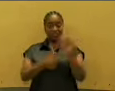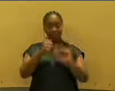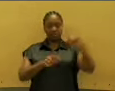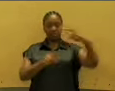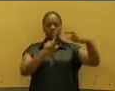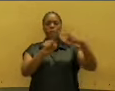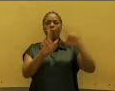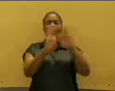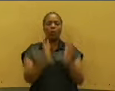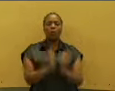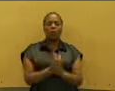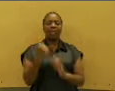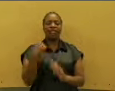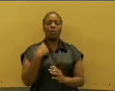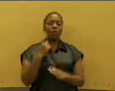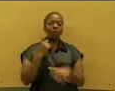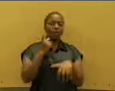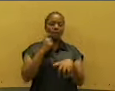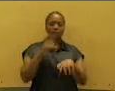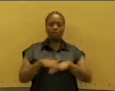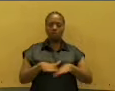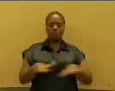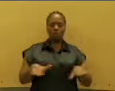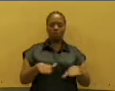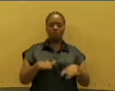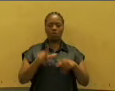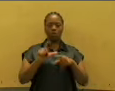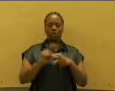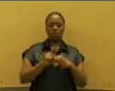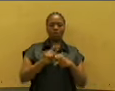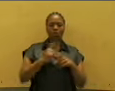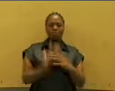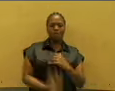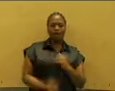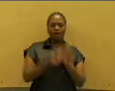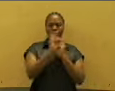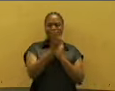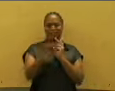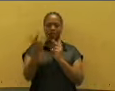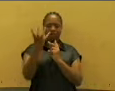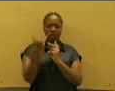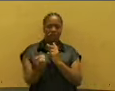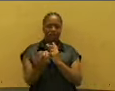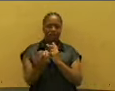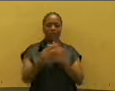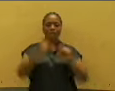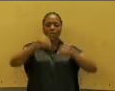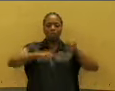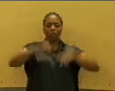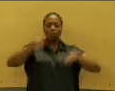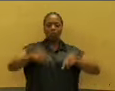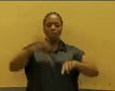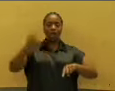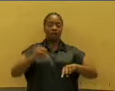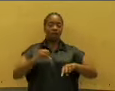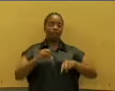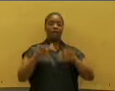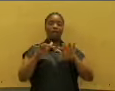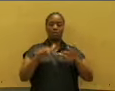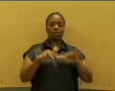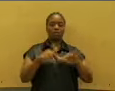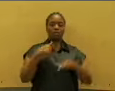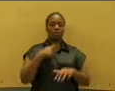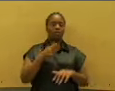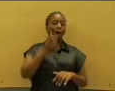and reproductive health and rights. It's acknowledging sexual and gender diversity, and that hetero and cis normative